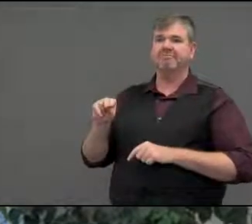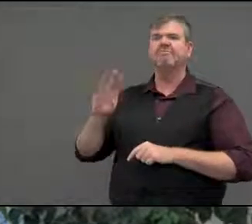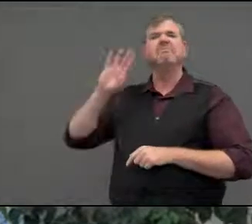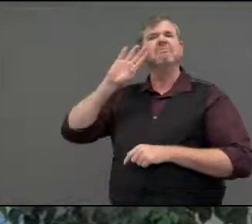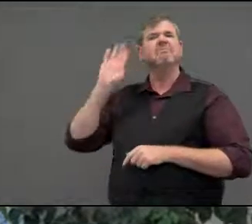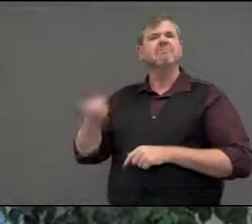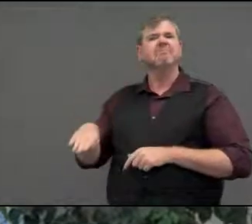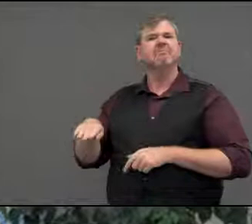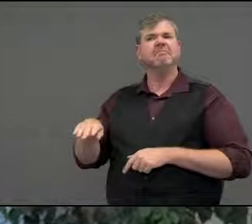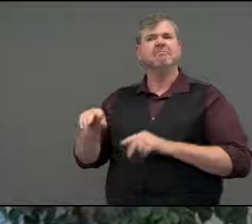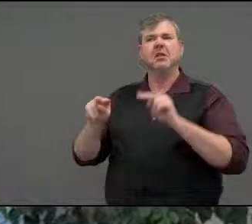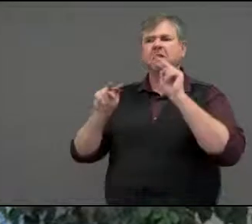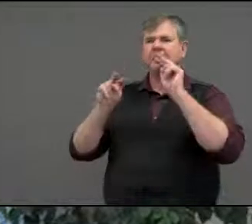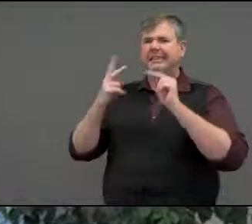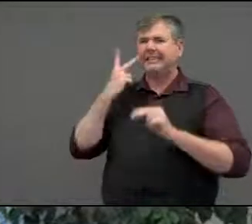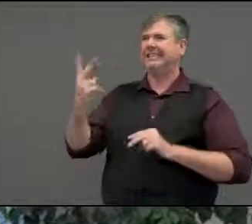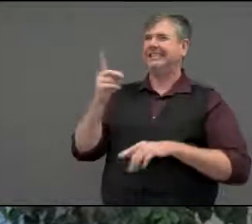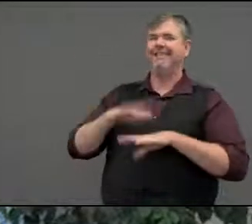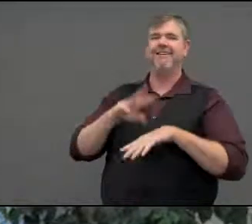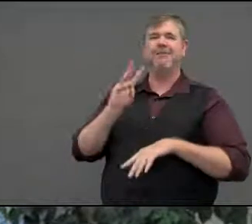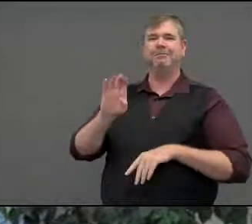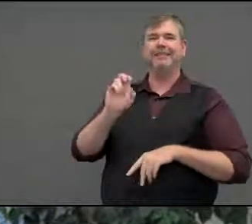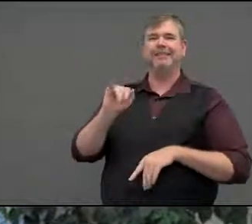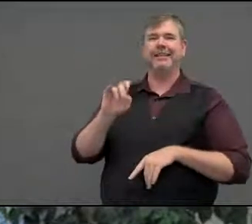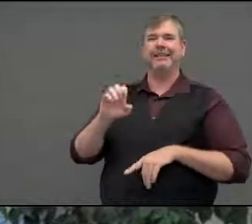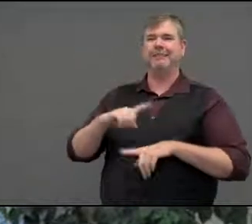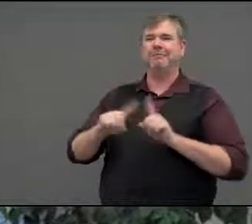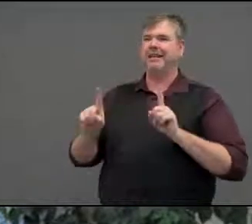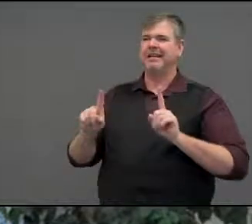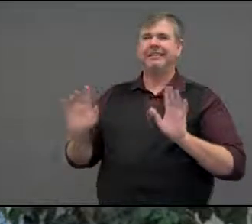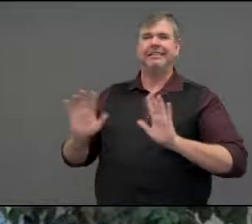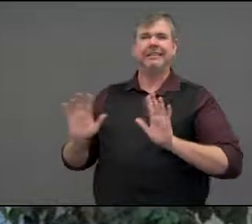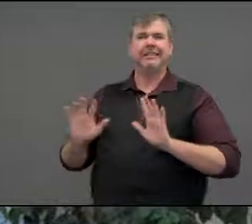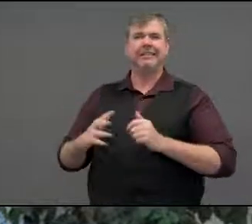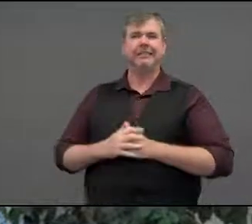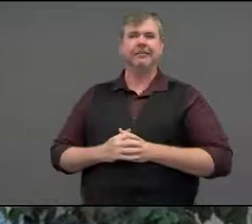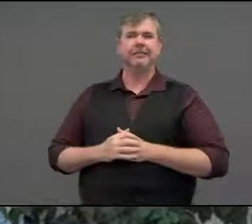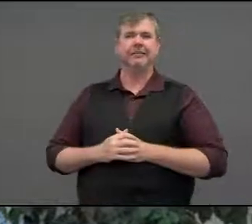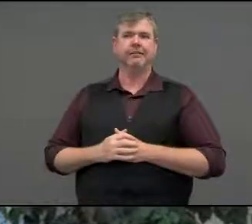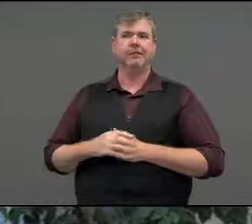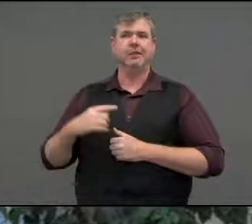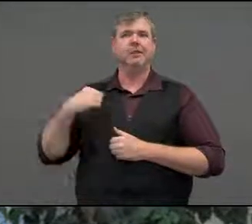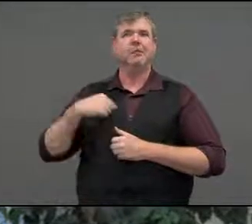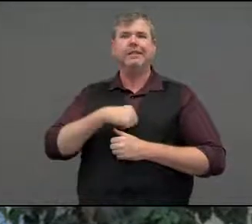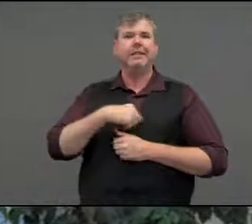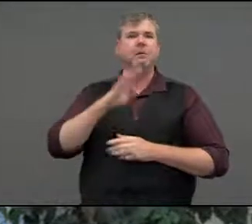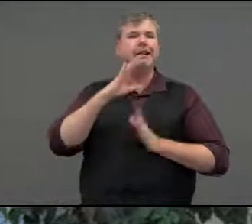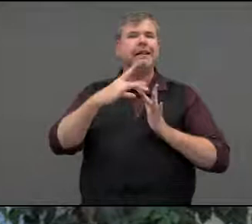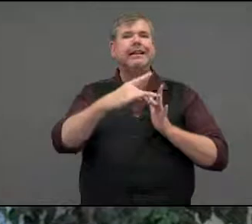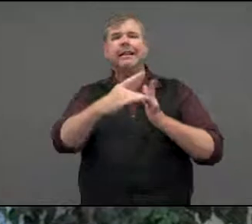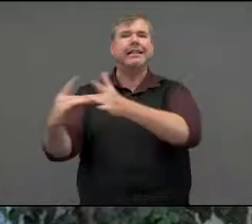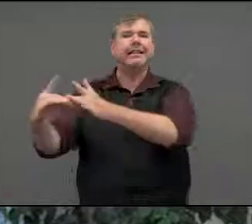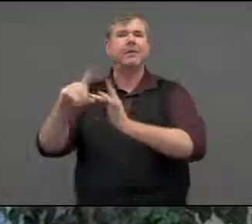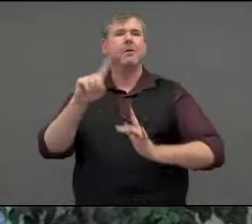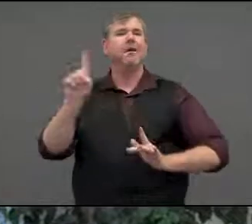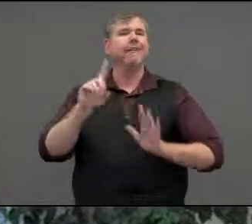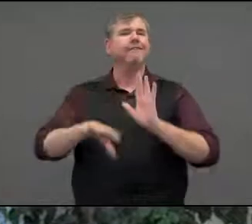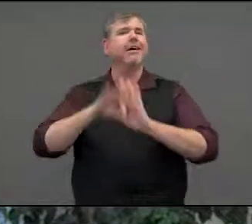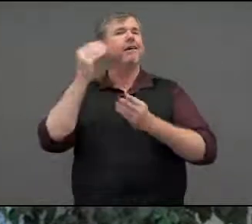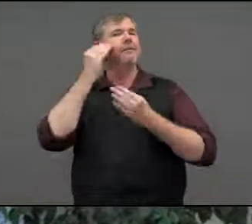for unemployment. We're there to help guide you and direct you to where you can if you have any questions about unemployment. So